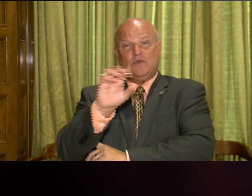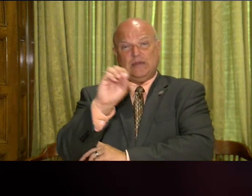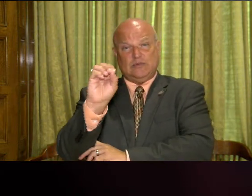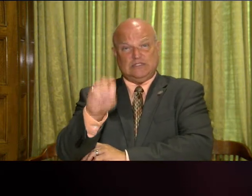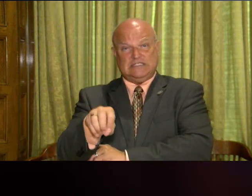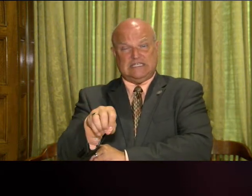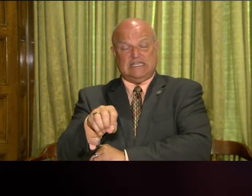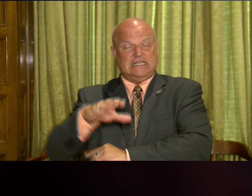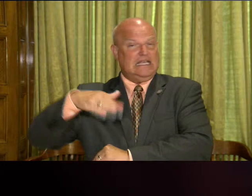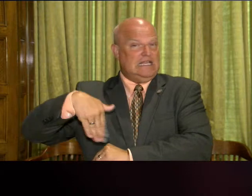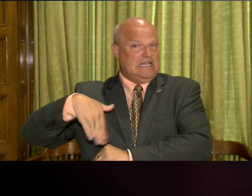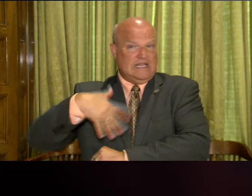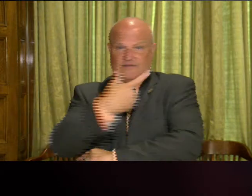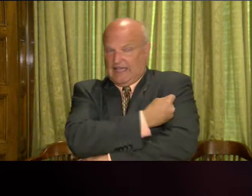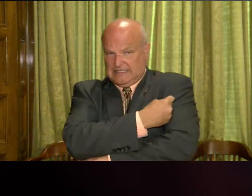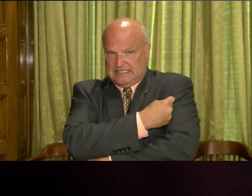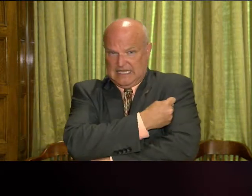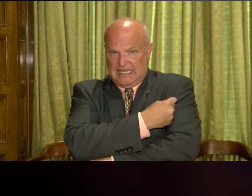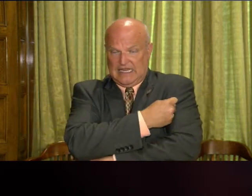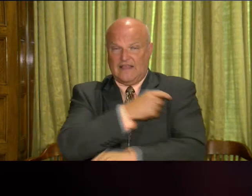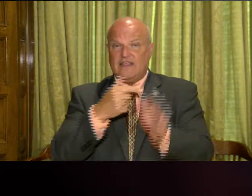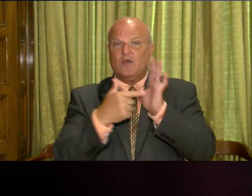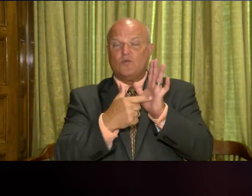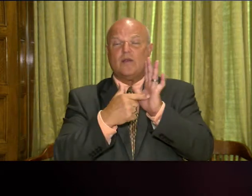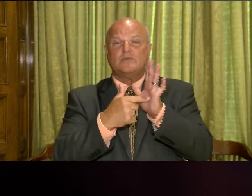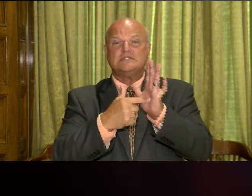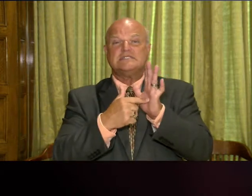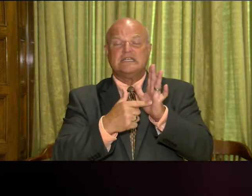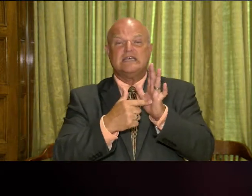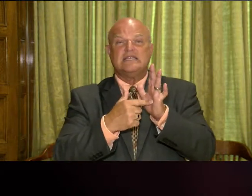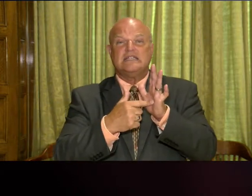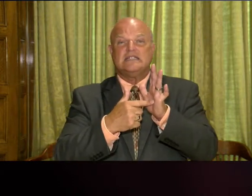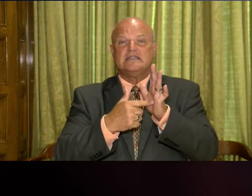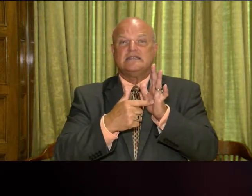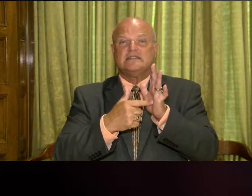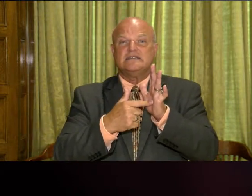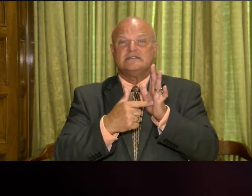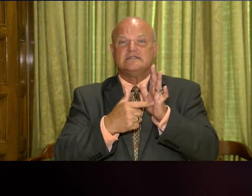96.3% have not been vaccinated, that represent the